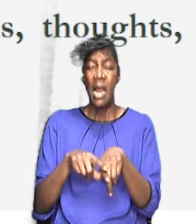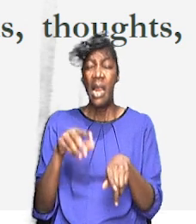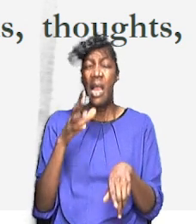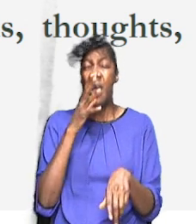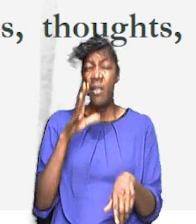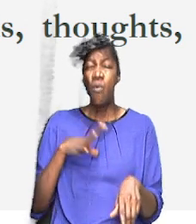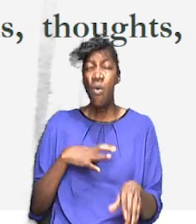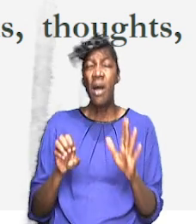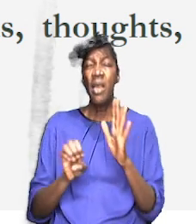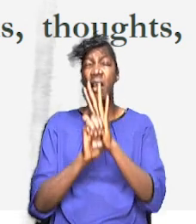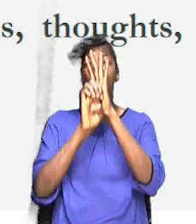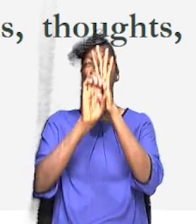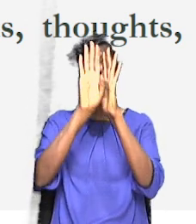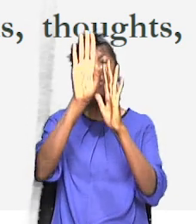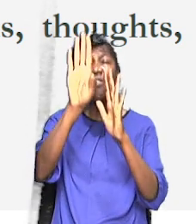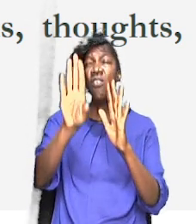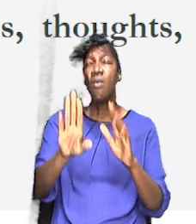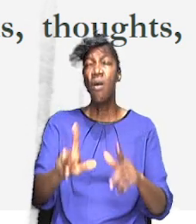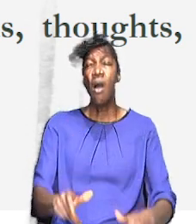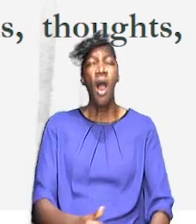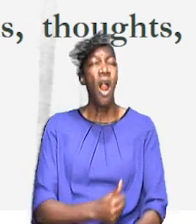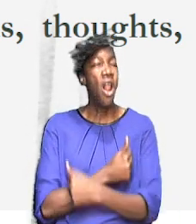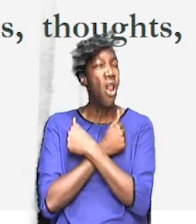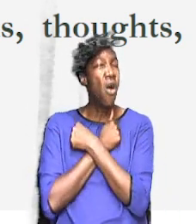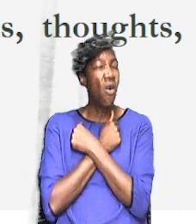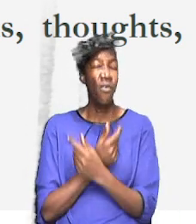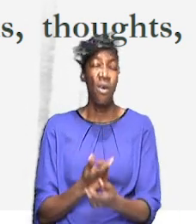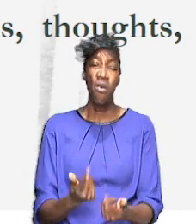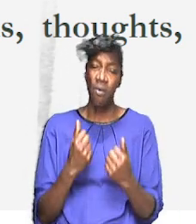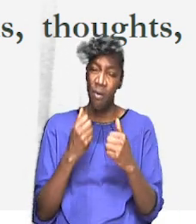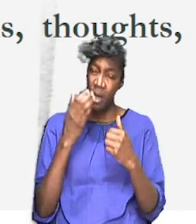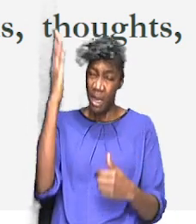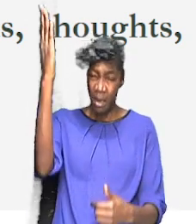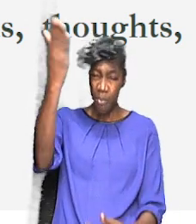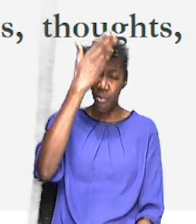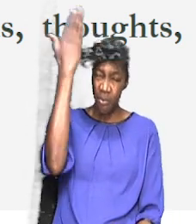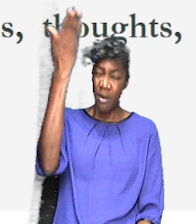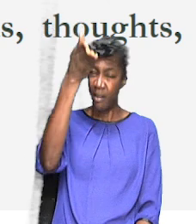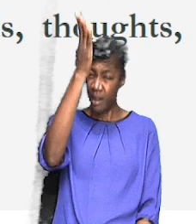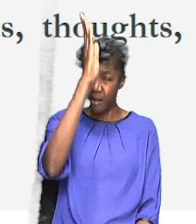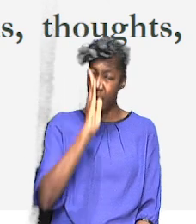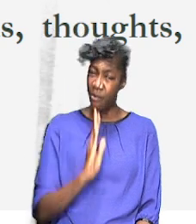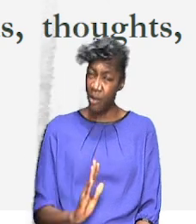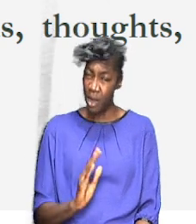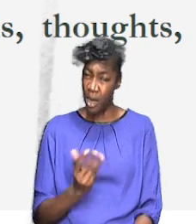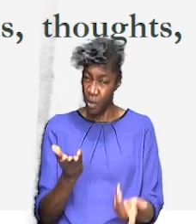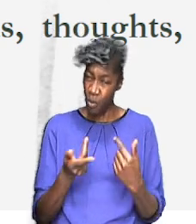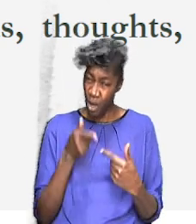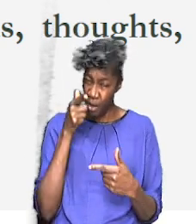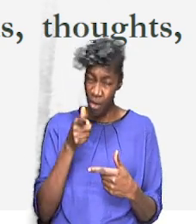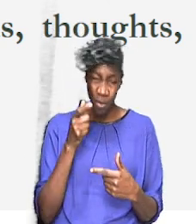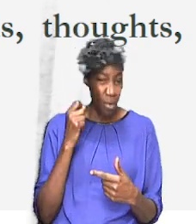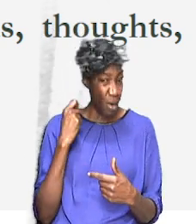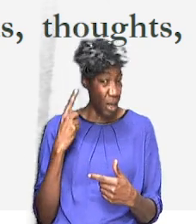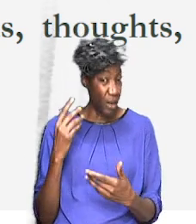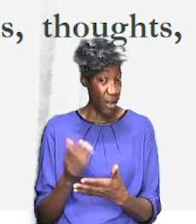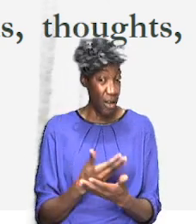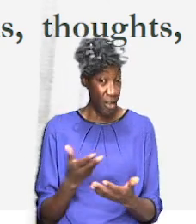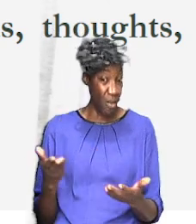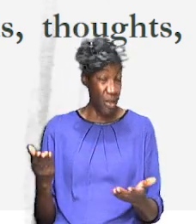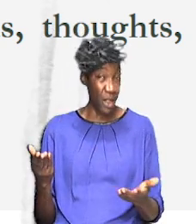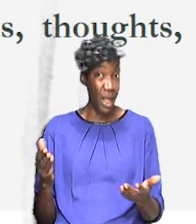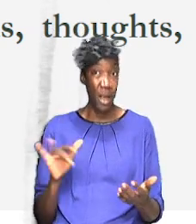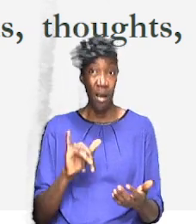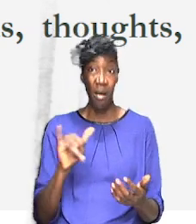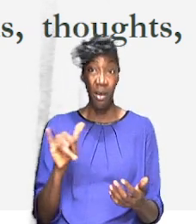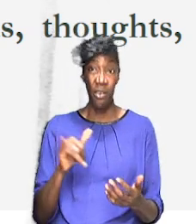our love as we get into the presence of Almighty God. But I want us to notice something in the scripture